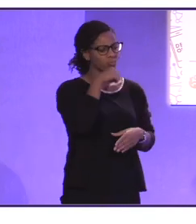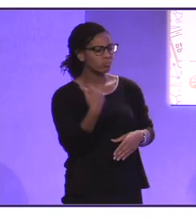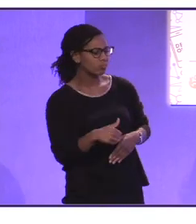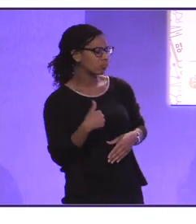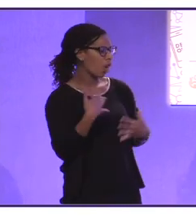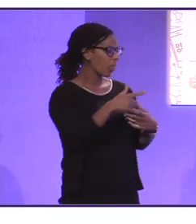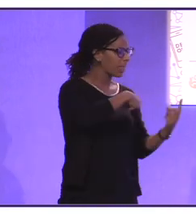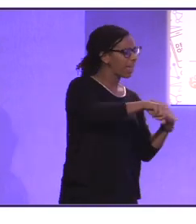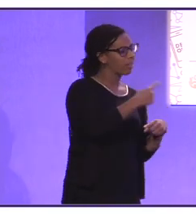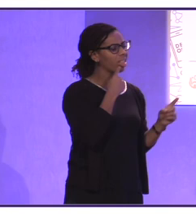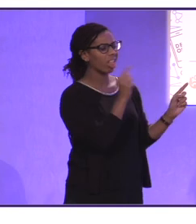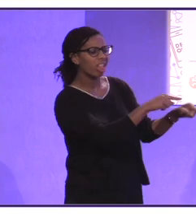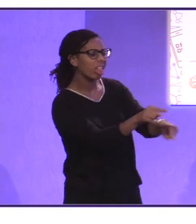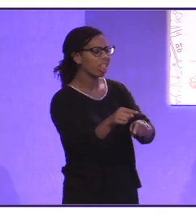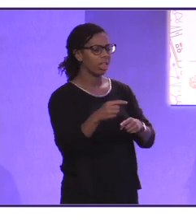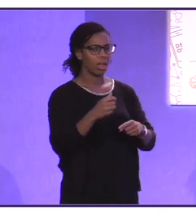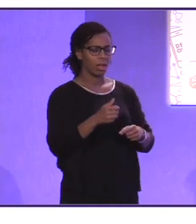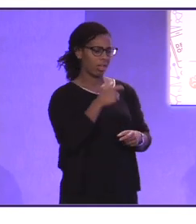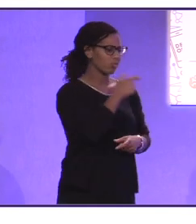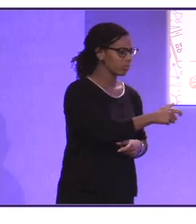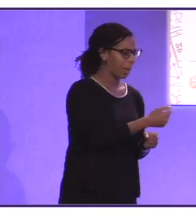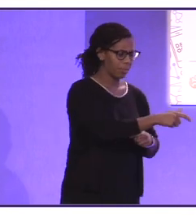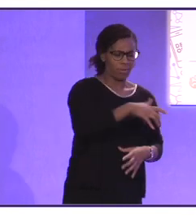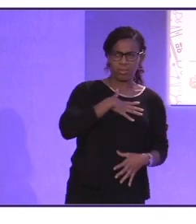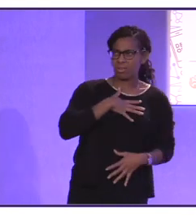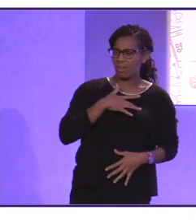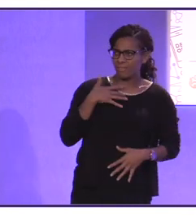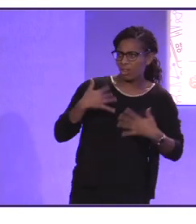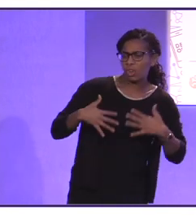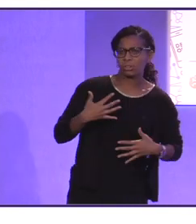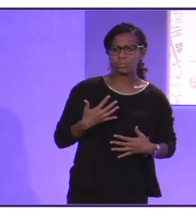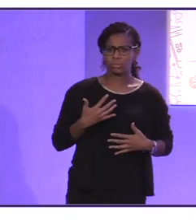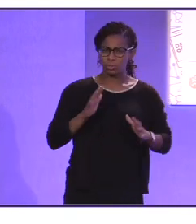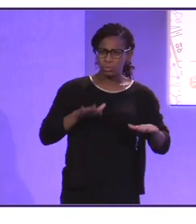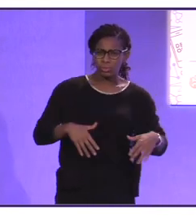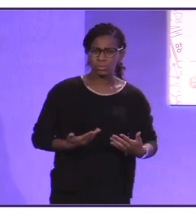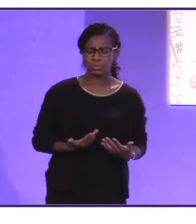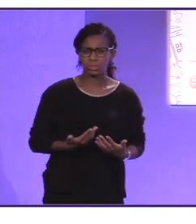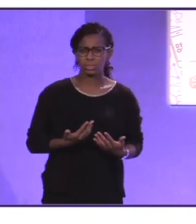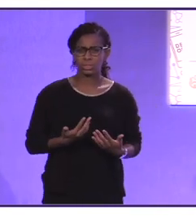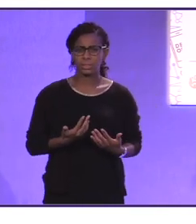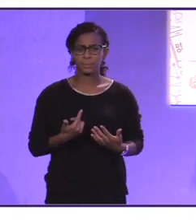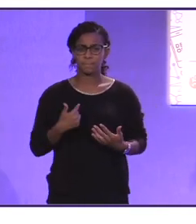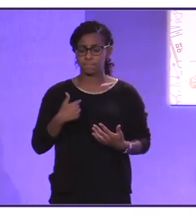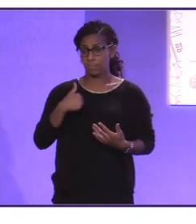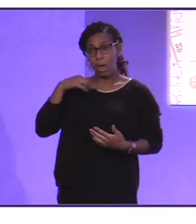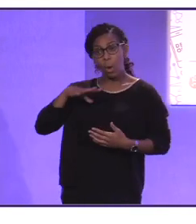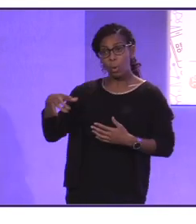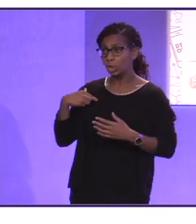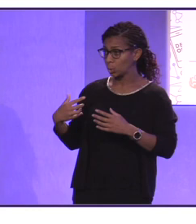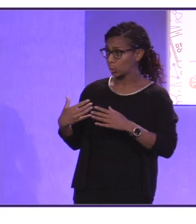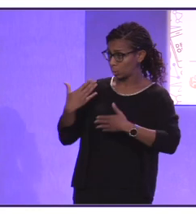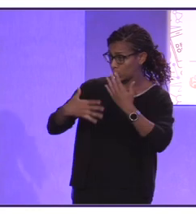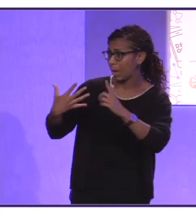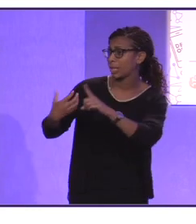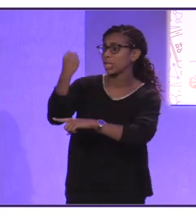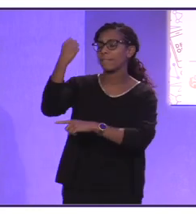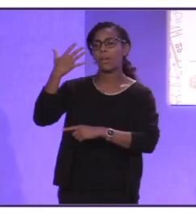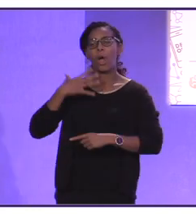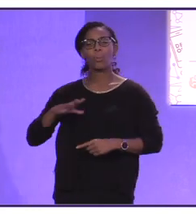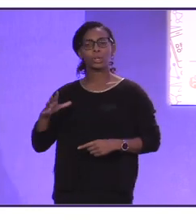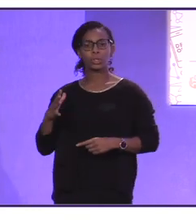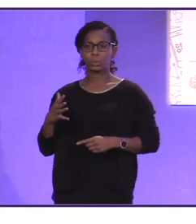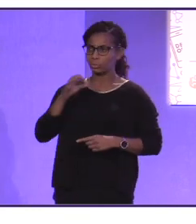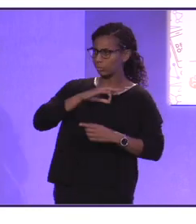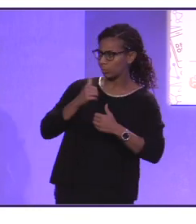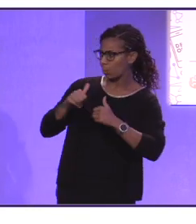hurt with things I'm doing. And when I also want to achieve stuff, and I also want to take chances, and I also want to do things that are new, or I